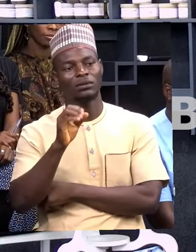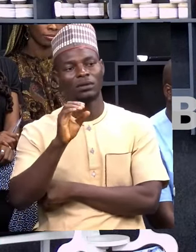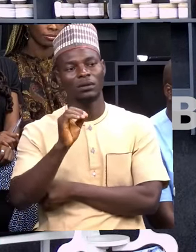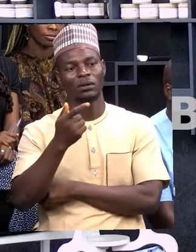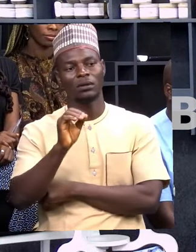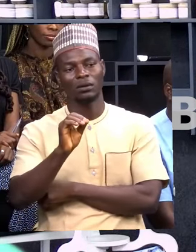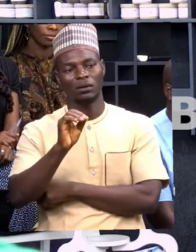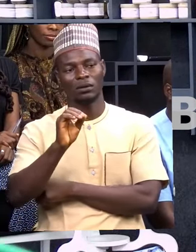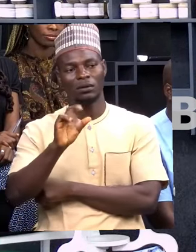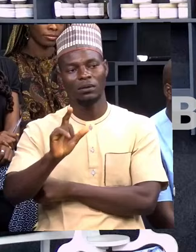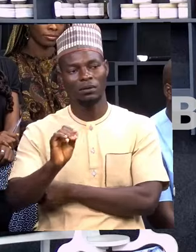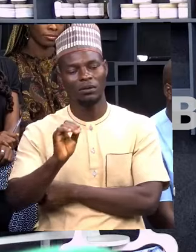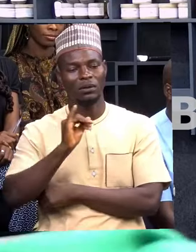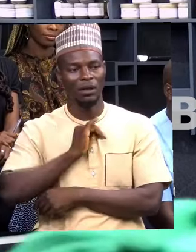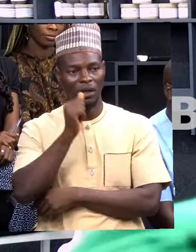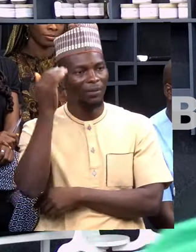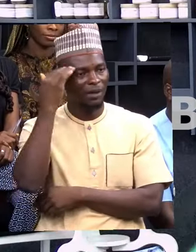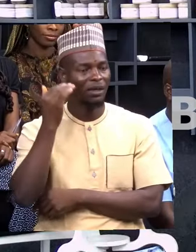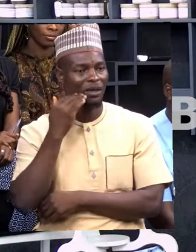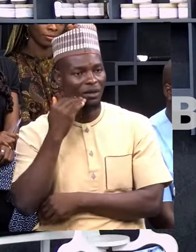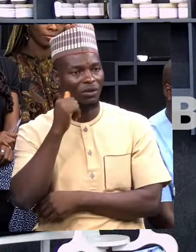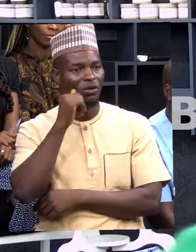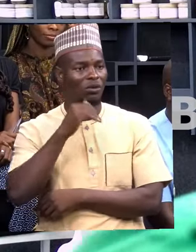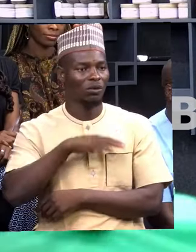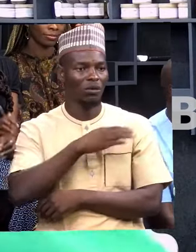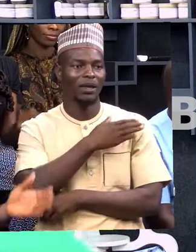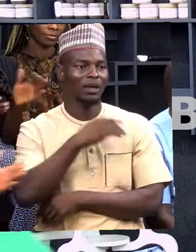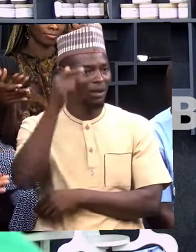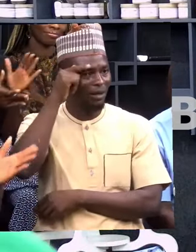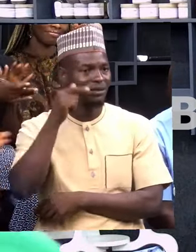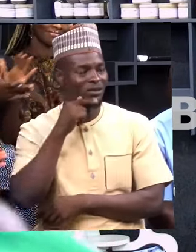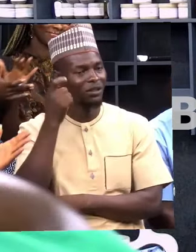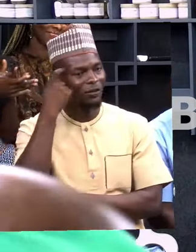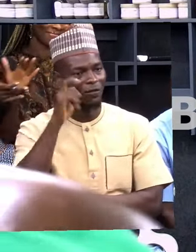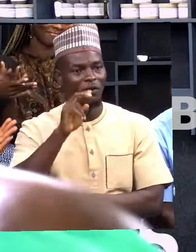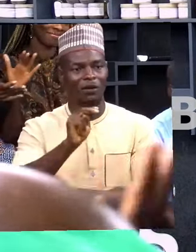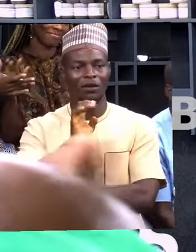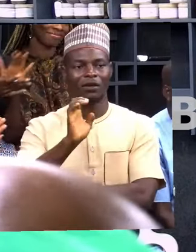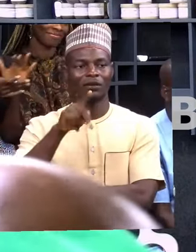Yes, I be the head women and gender for National Commission. We clap for her.